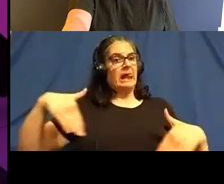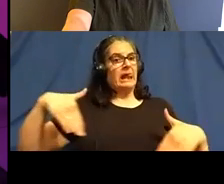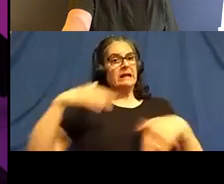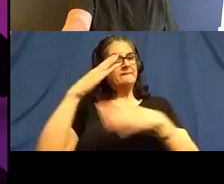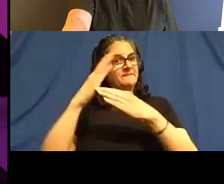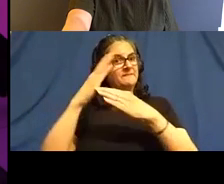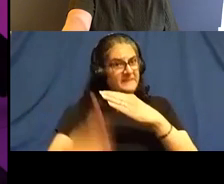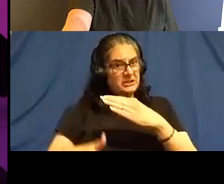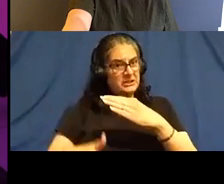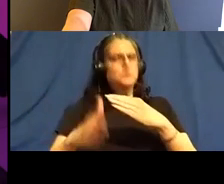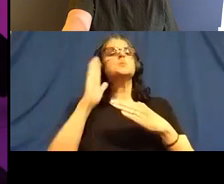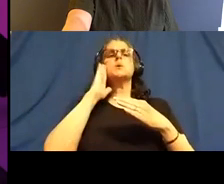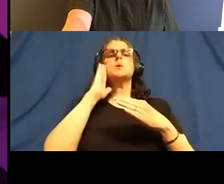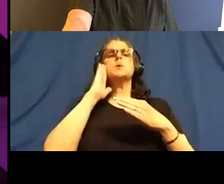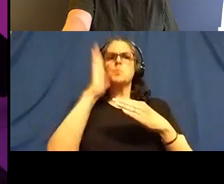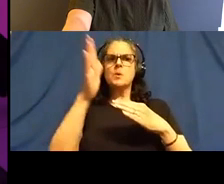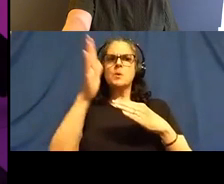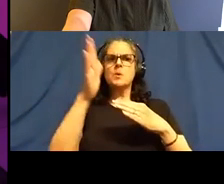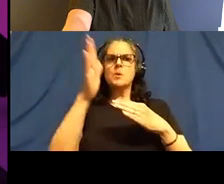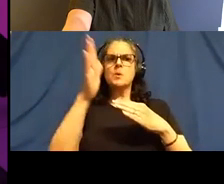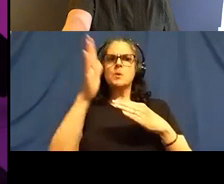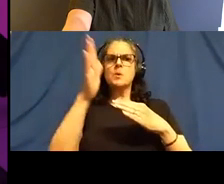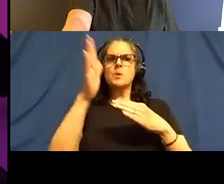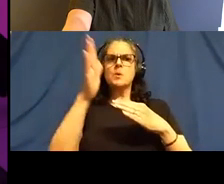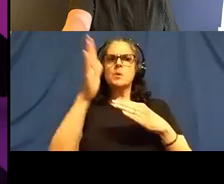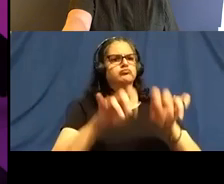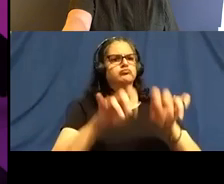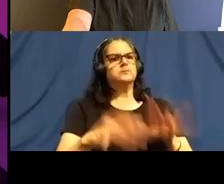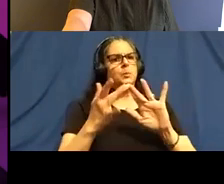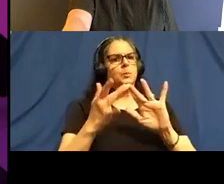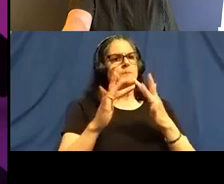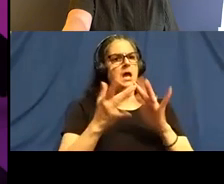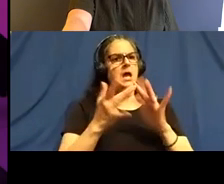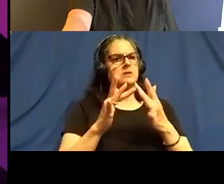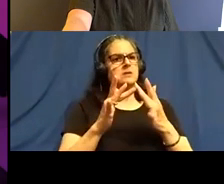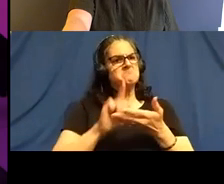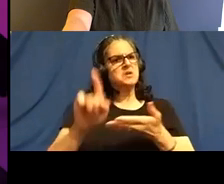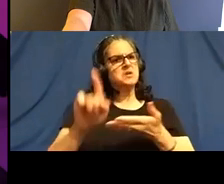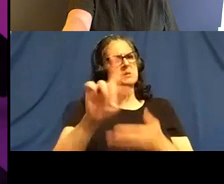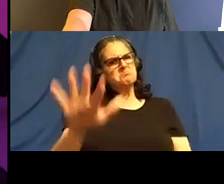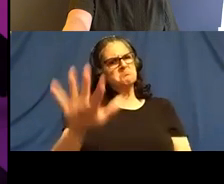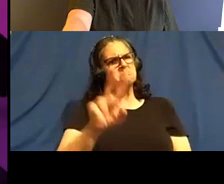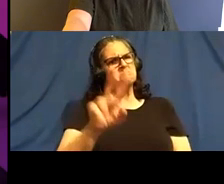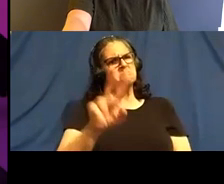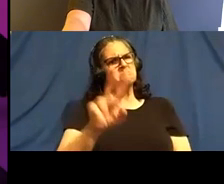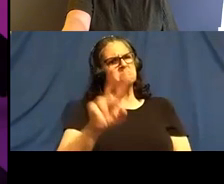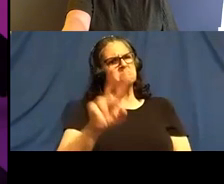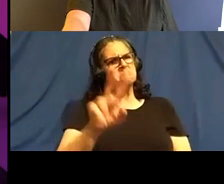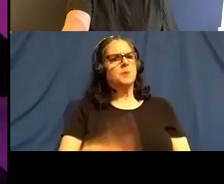them on our website in about a week or so. So that's how the question and answer portion will work.